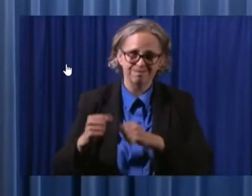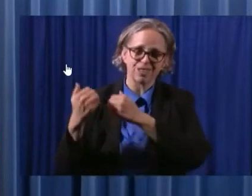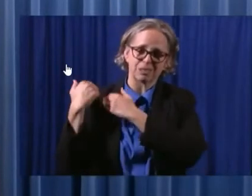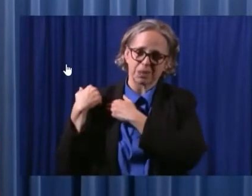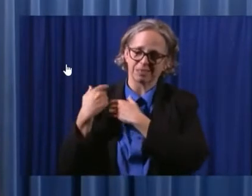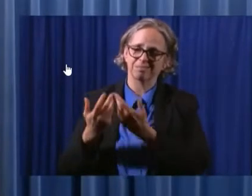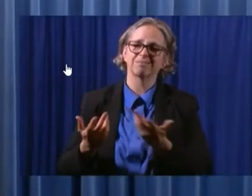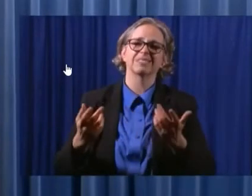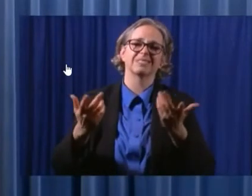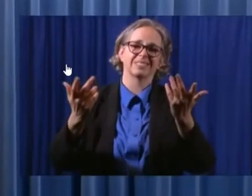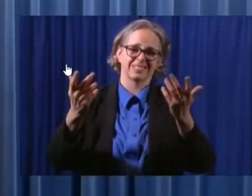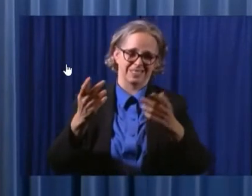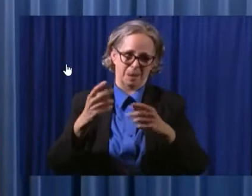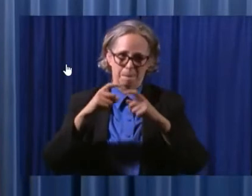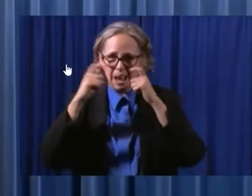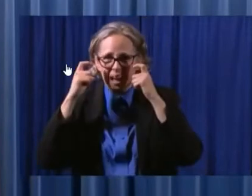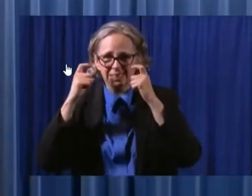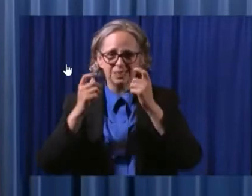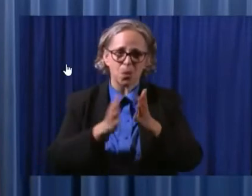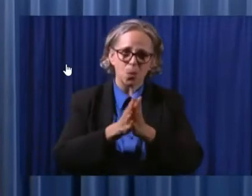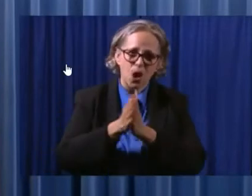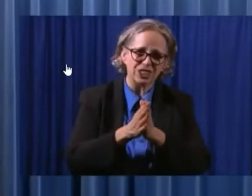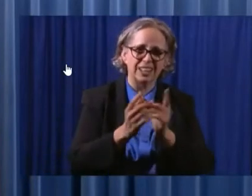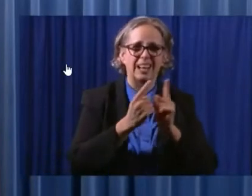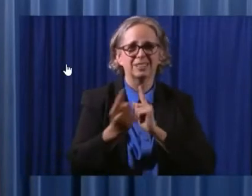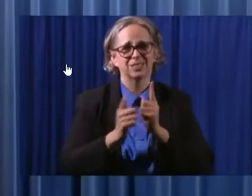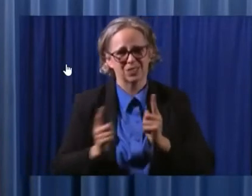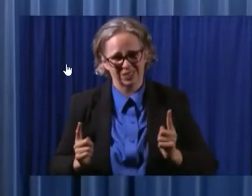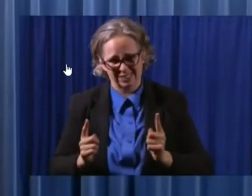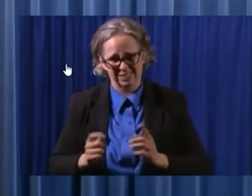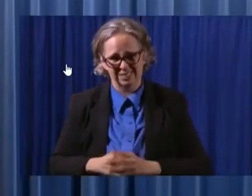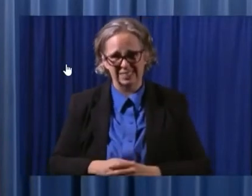health and symptom assessments, staying home when sick, and